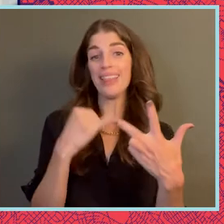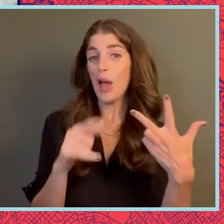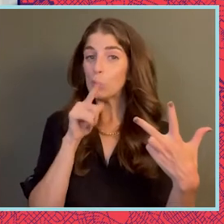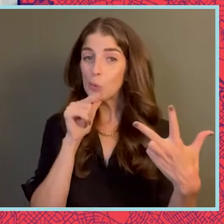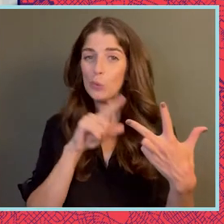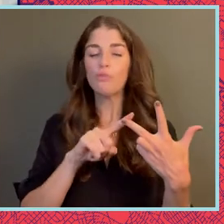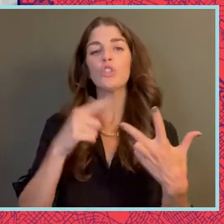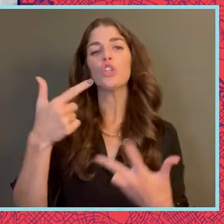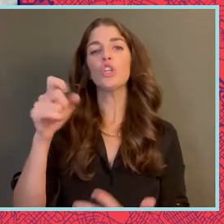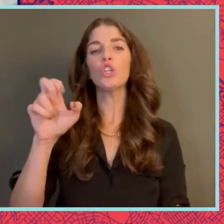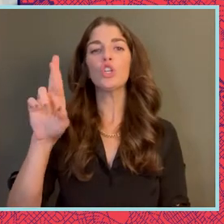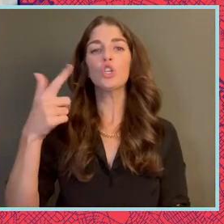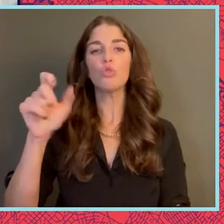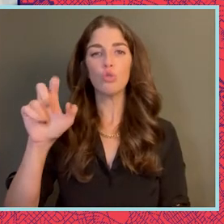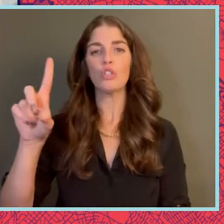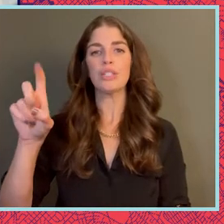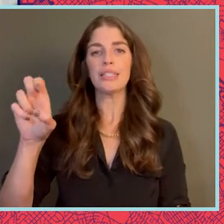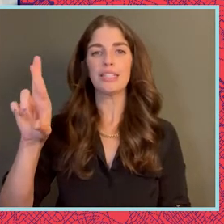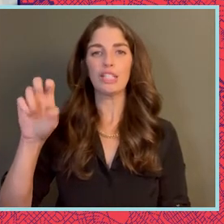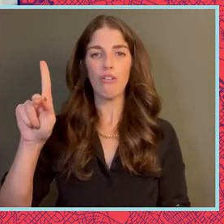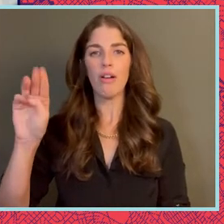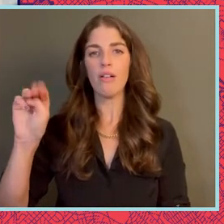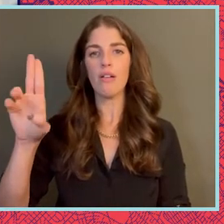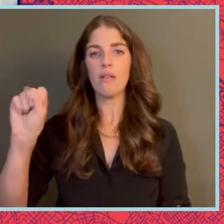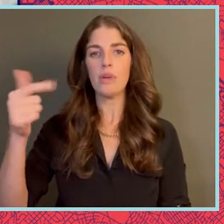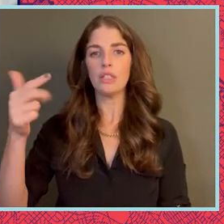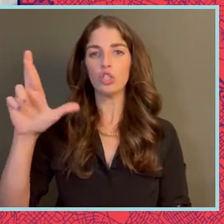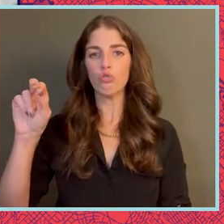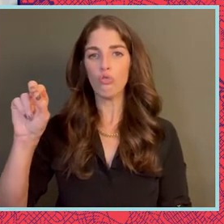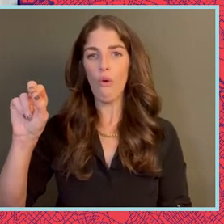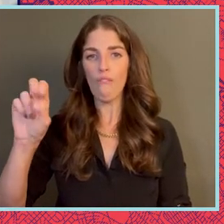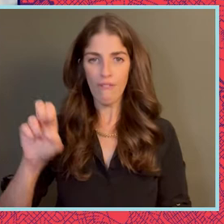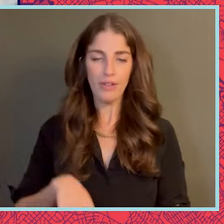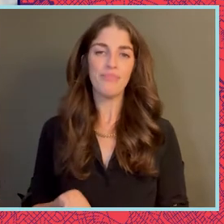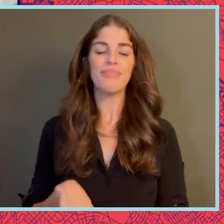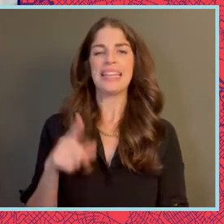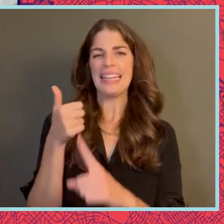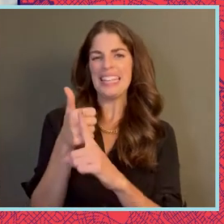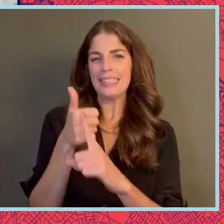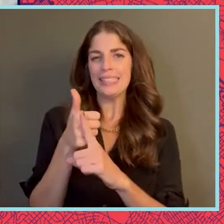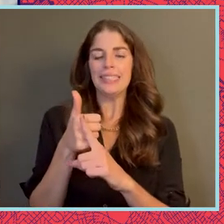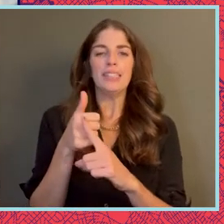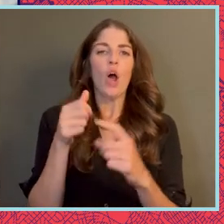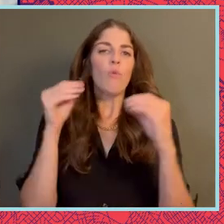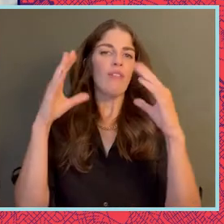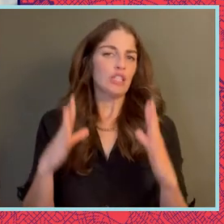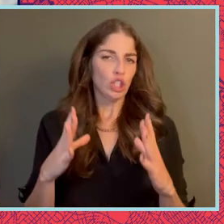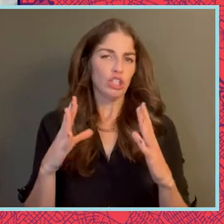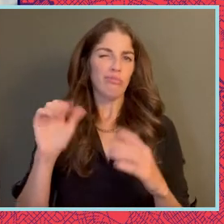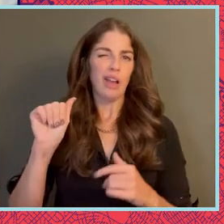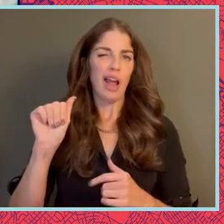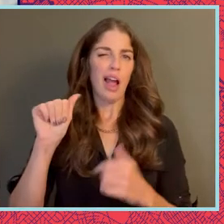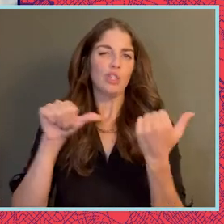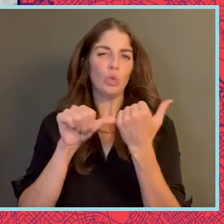with us George Derek Musgrove, who is associate professor who teaches courses